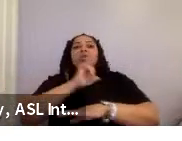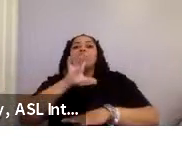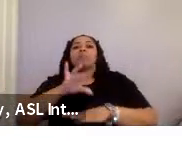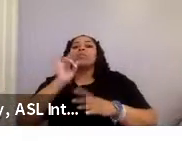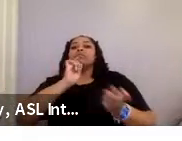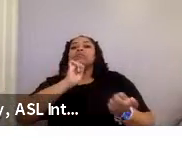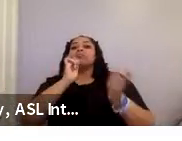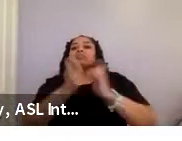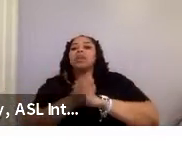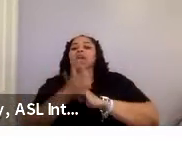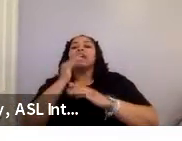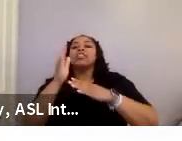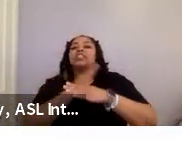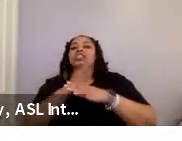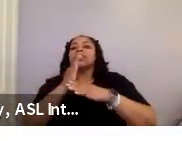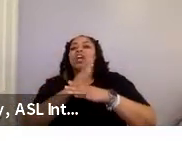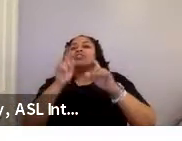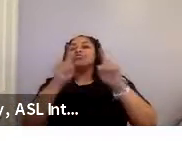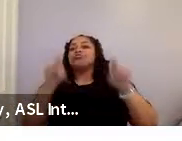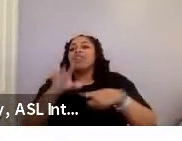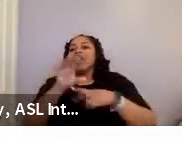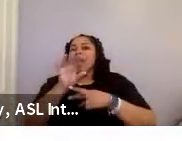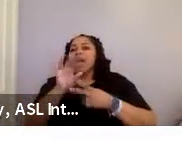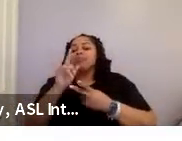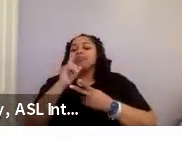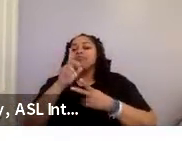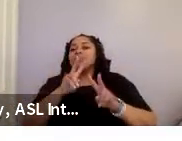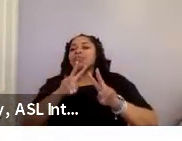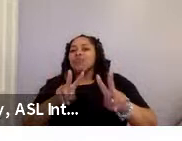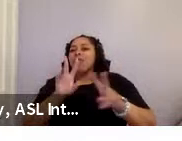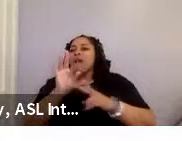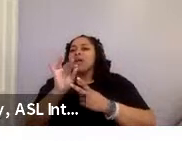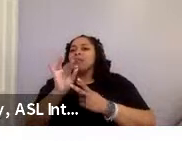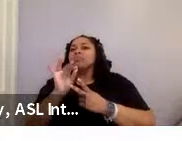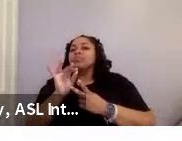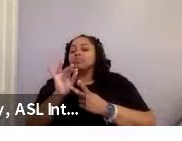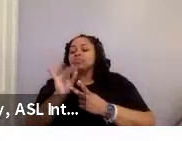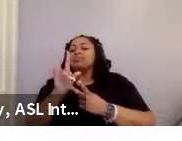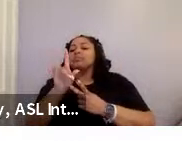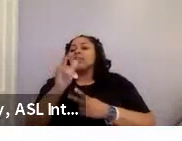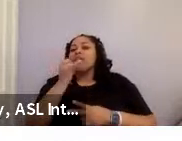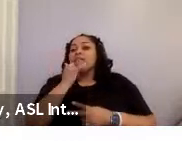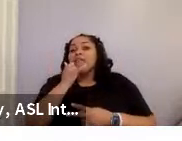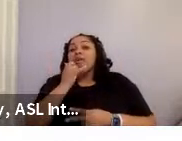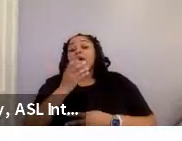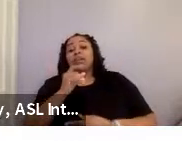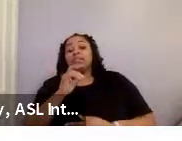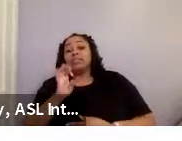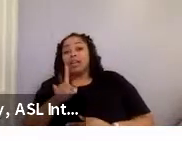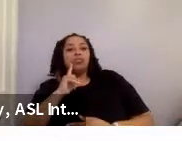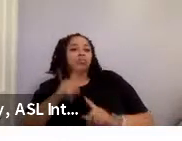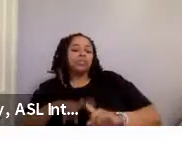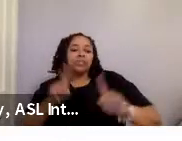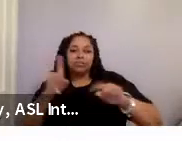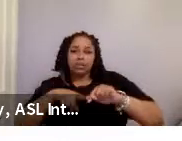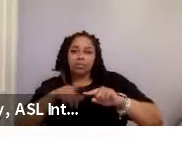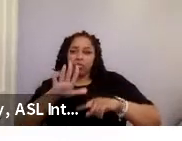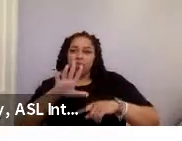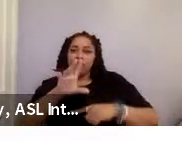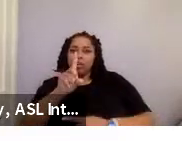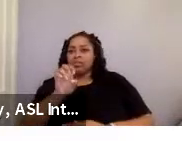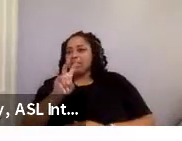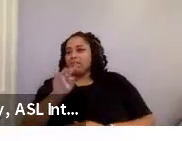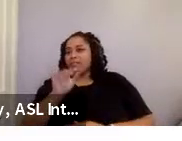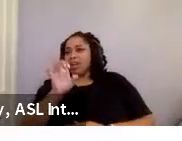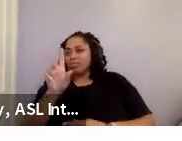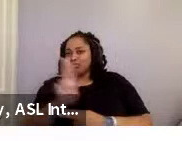Video and Shared Screen option from your Viewing Options menu. On a tablet and phone option for viewing the video will differ depending on the device that